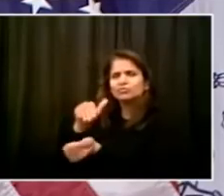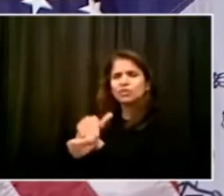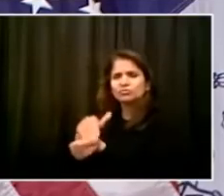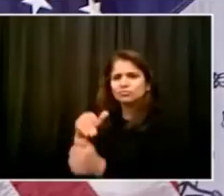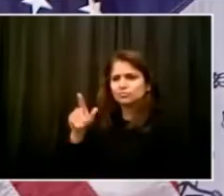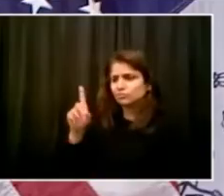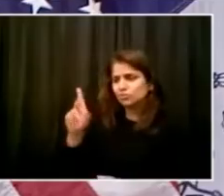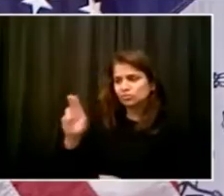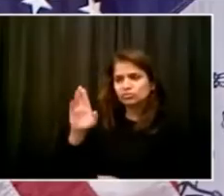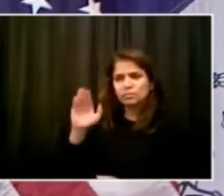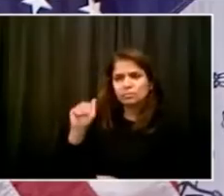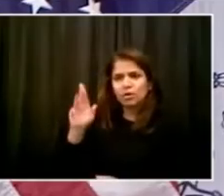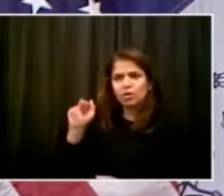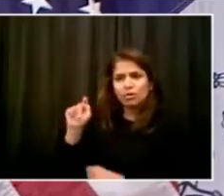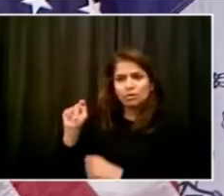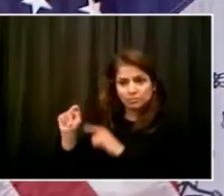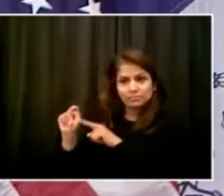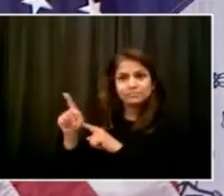please do.